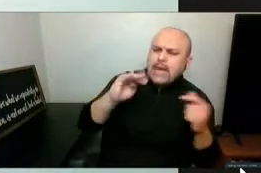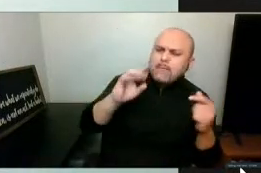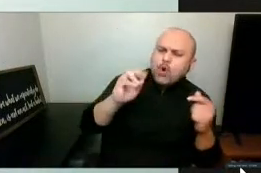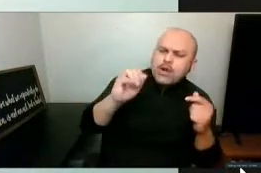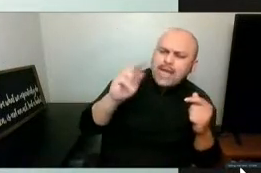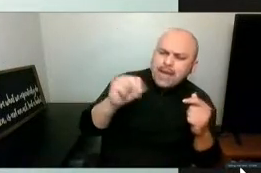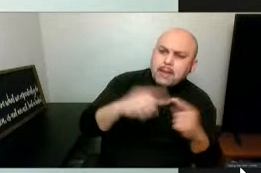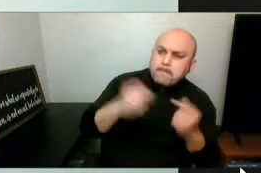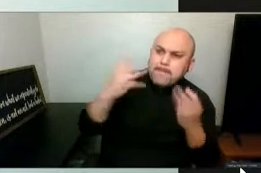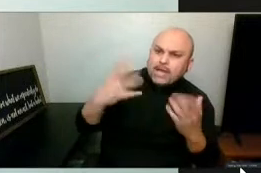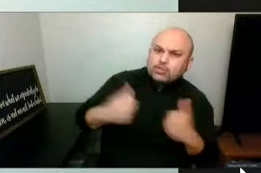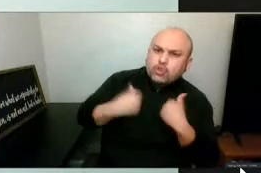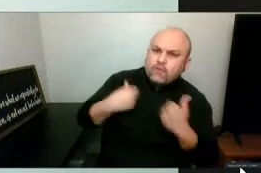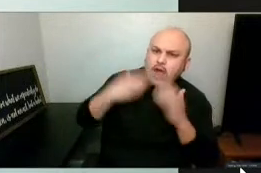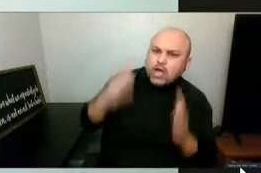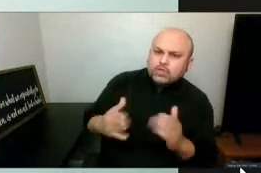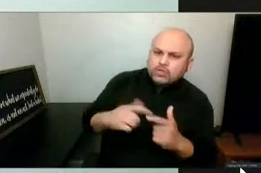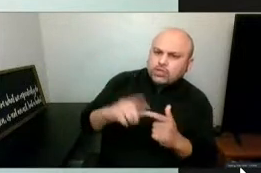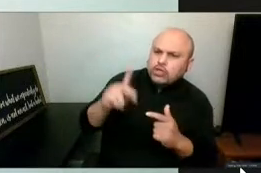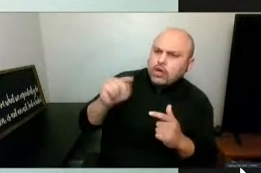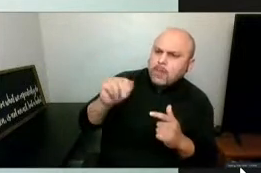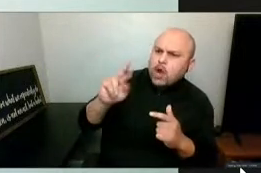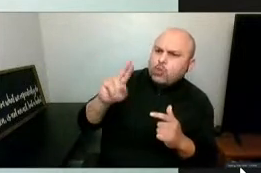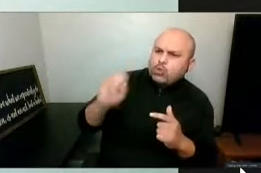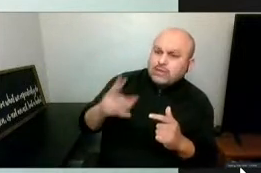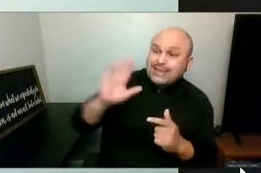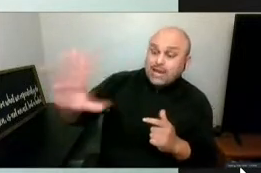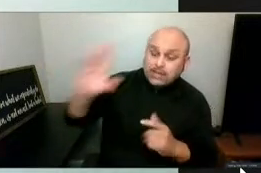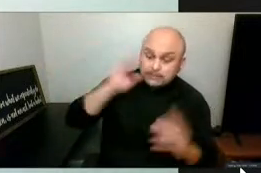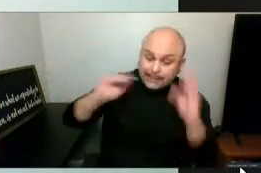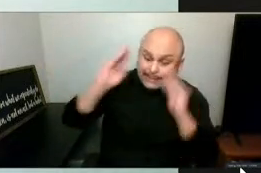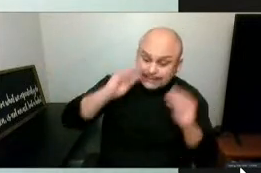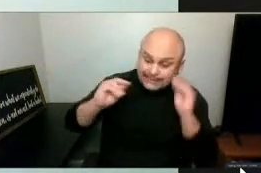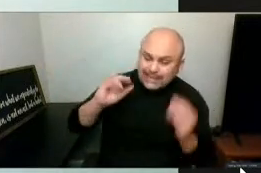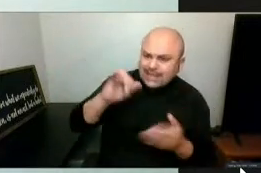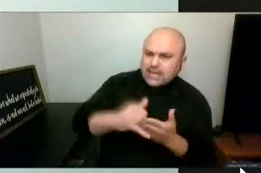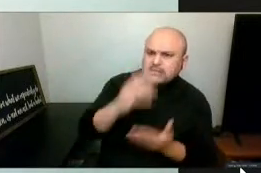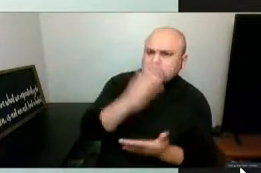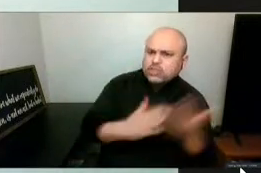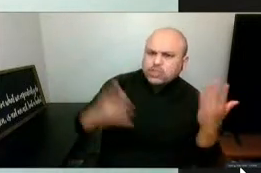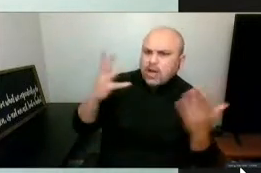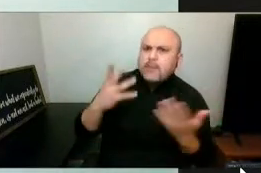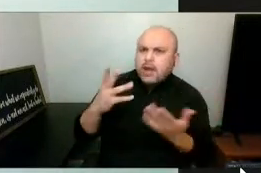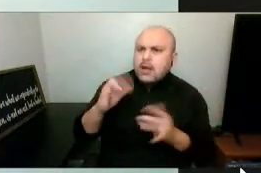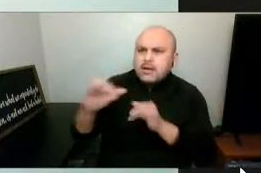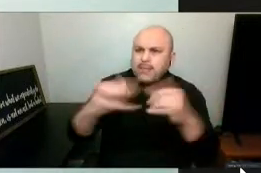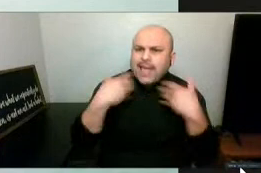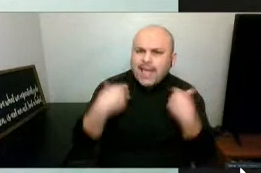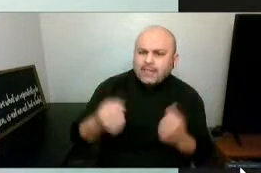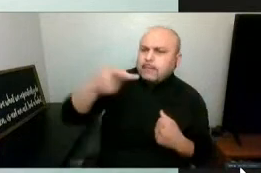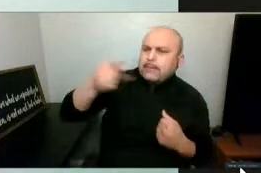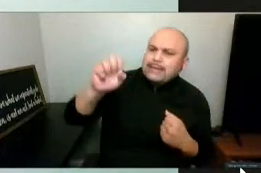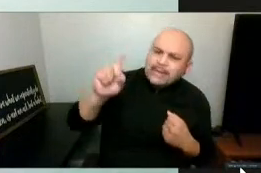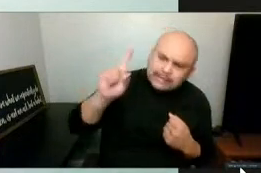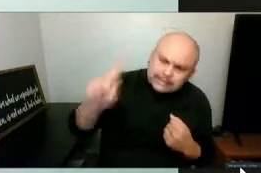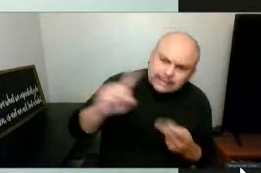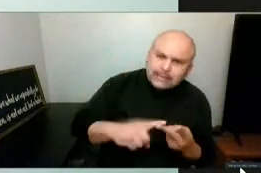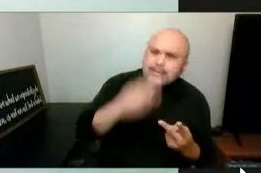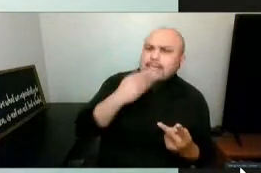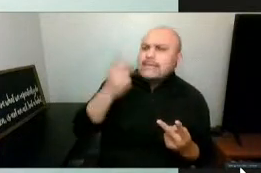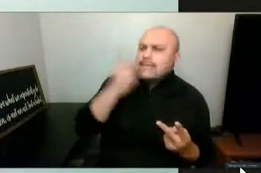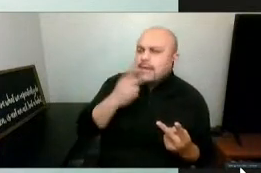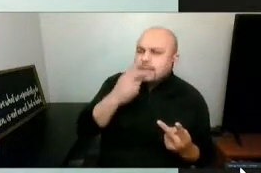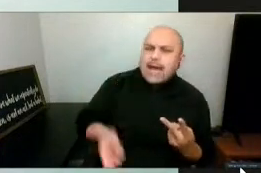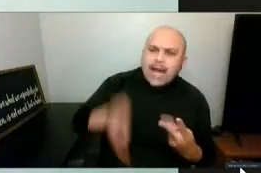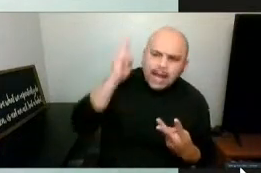Khmer Rouge. Their experiences and some of their common health conditions, PTSD, diabetes, hypertension, high